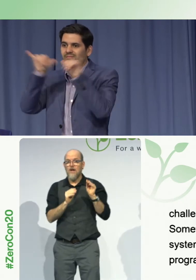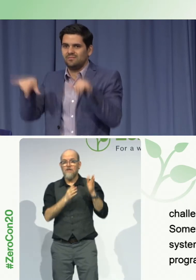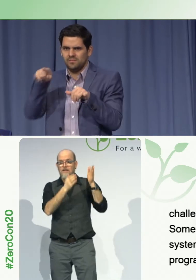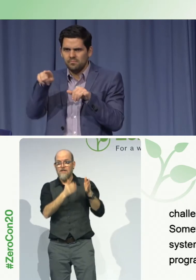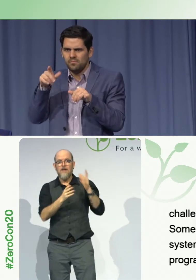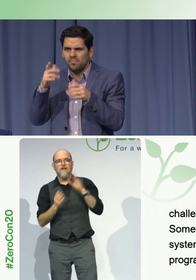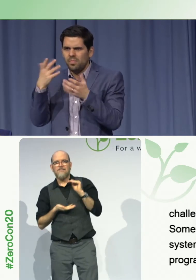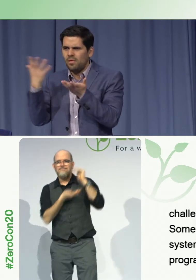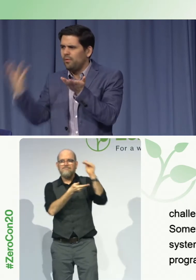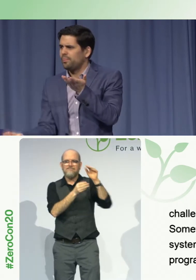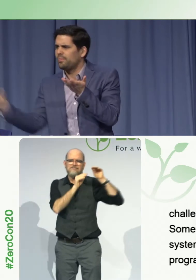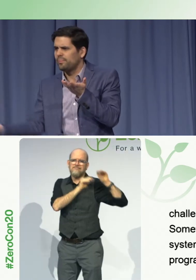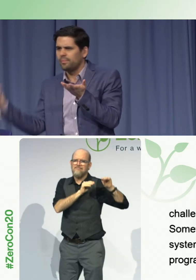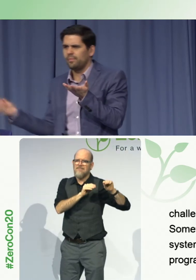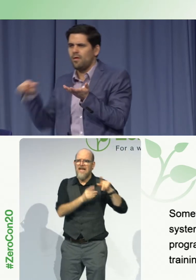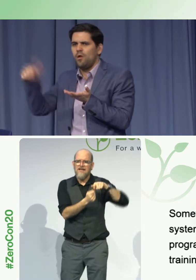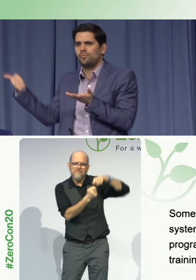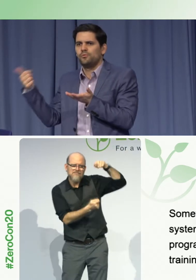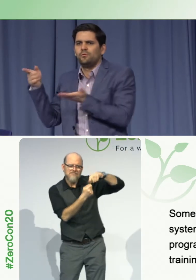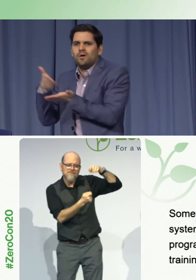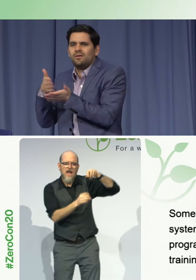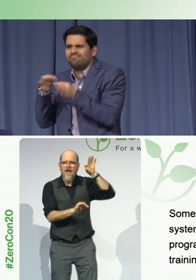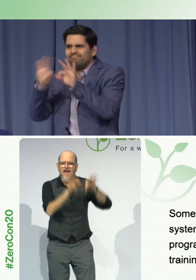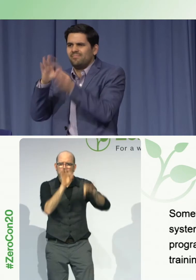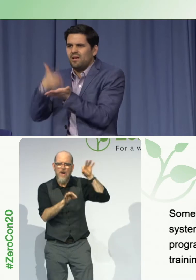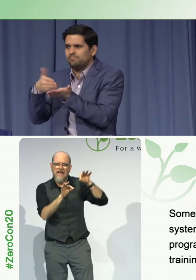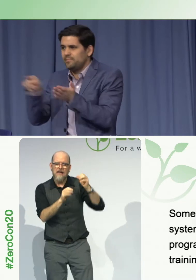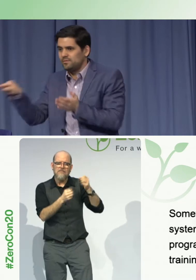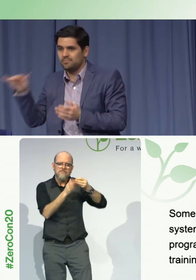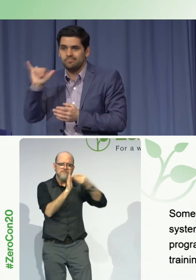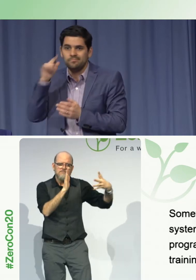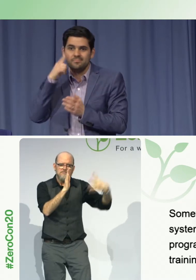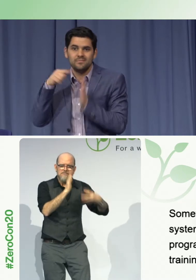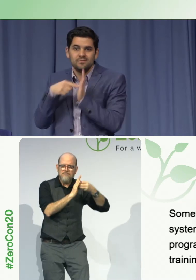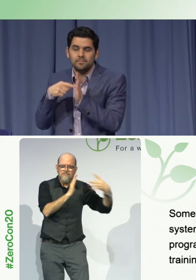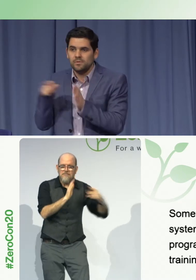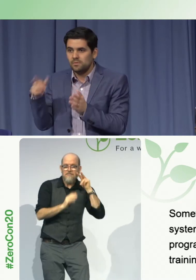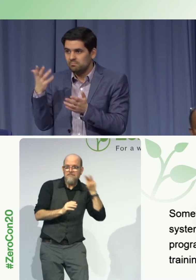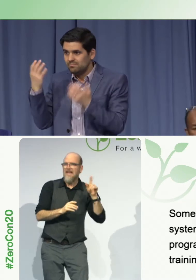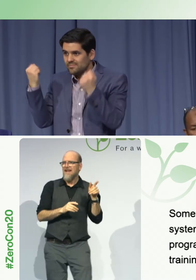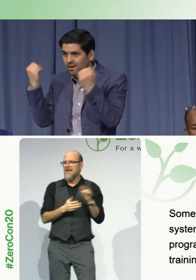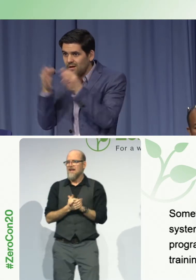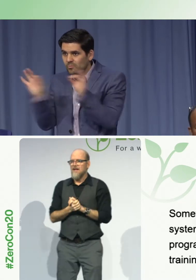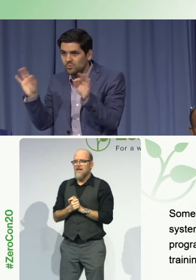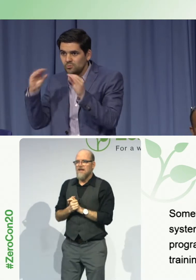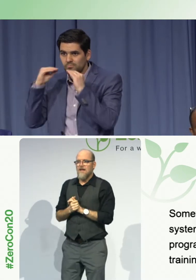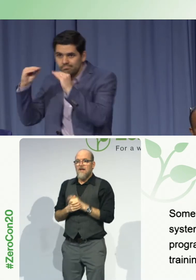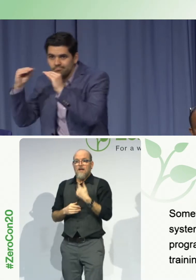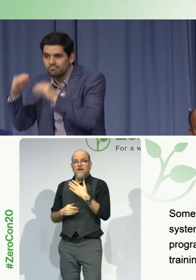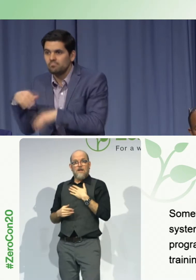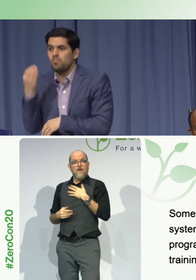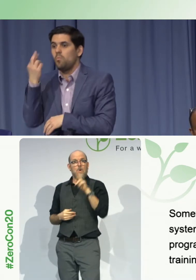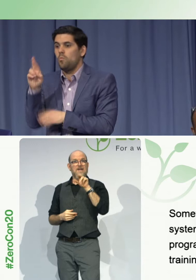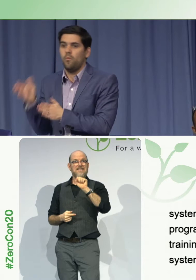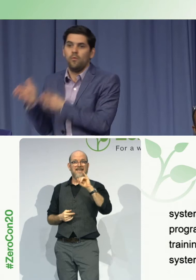effectiveness, whether the university system has the right resources in order to effectively train teachers for